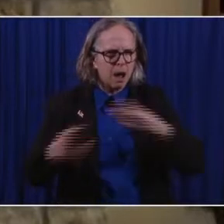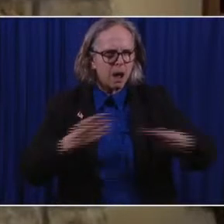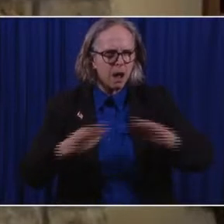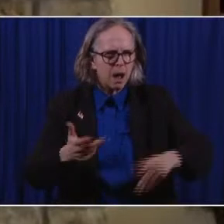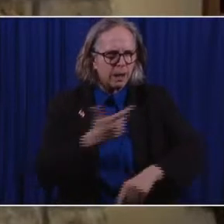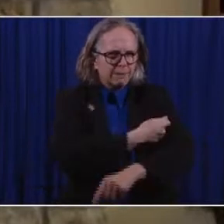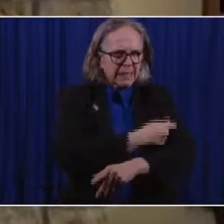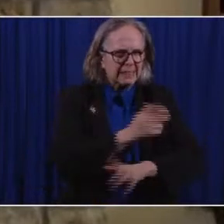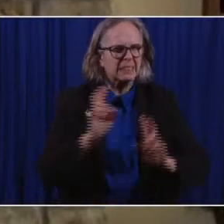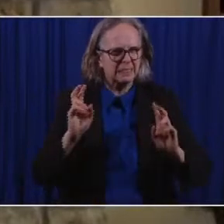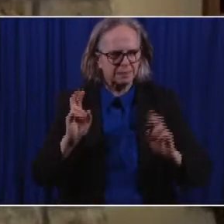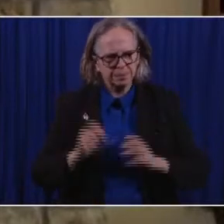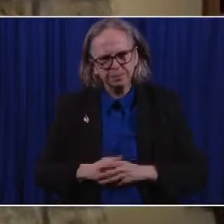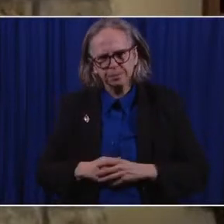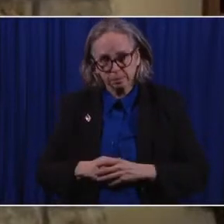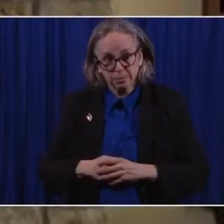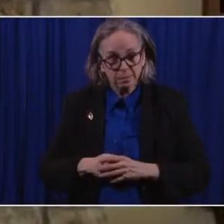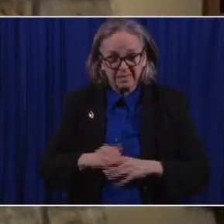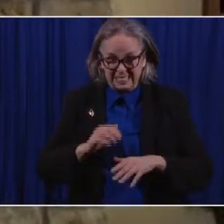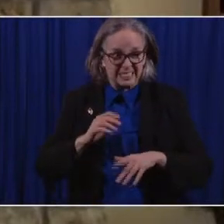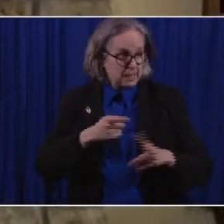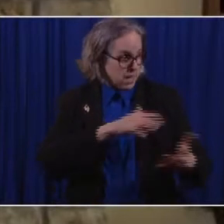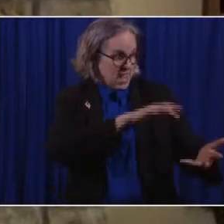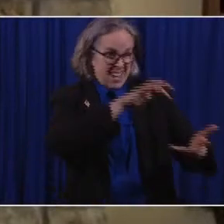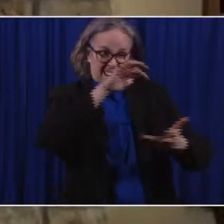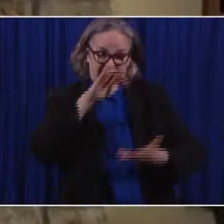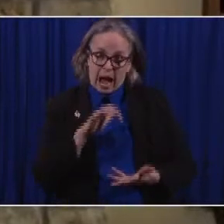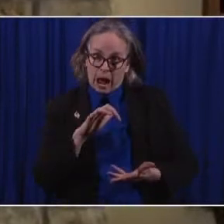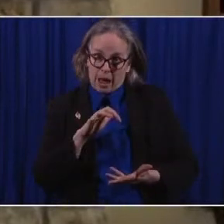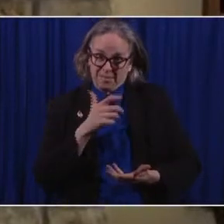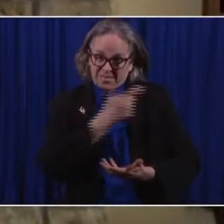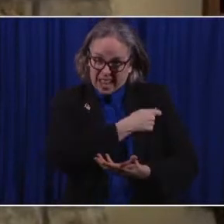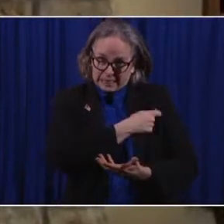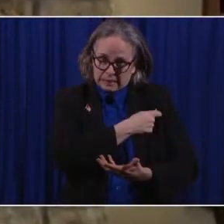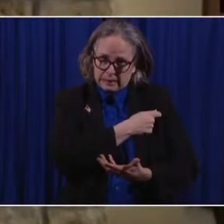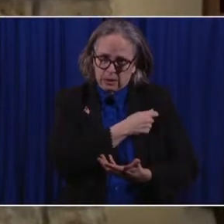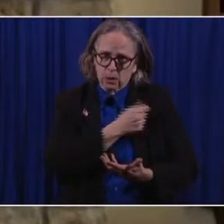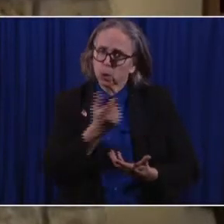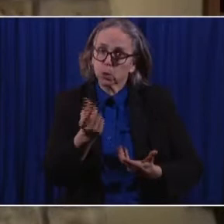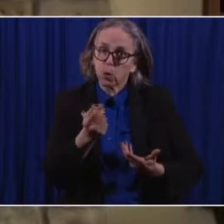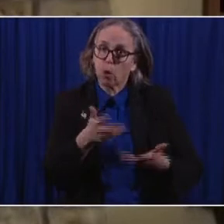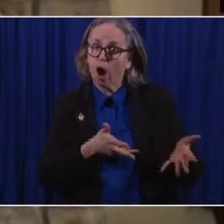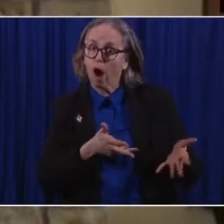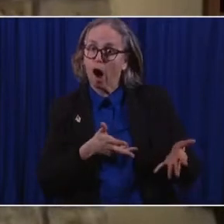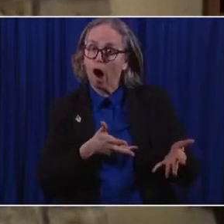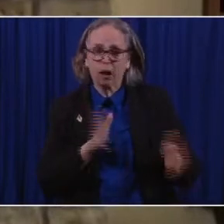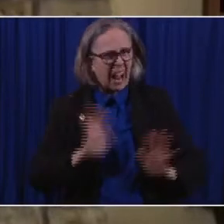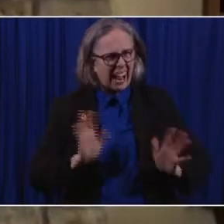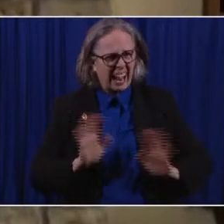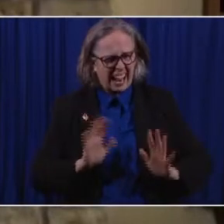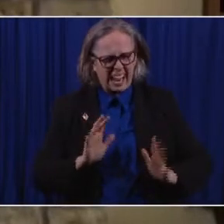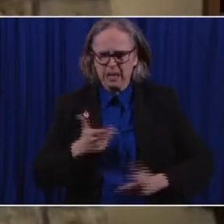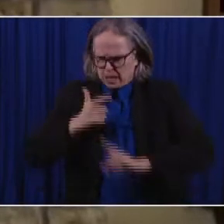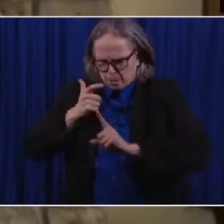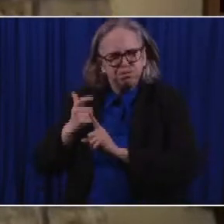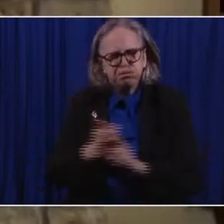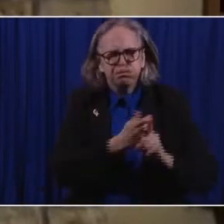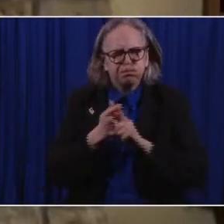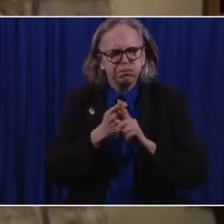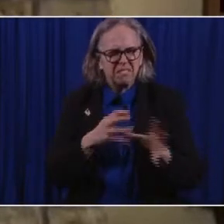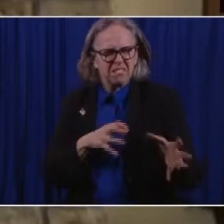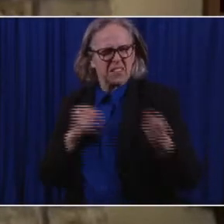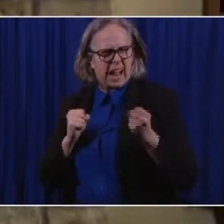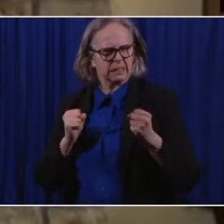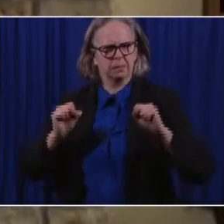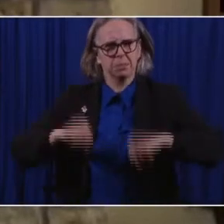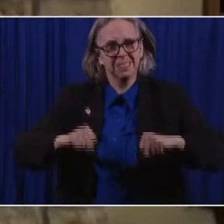80 years of age and older that absolutely we want to get them out as fast as they can. We understand that some will